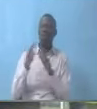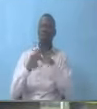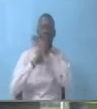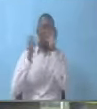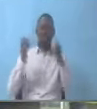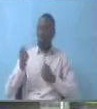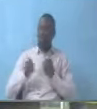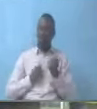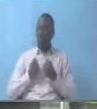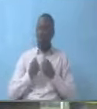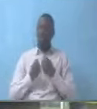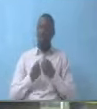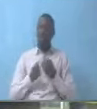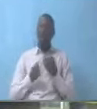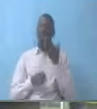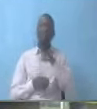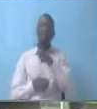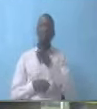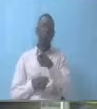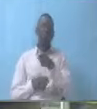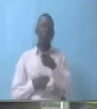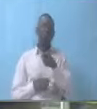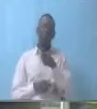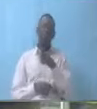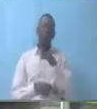Singate. Yes. So